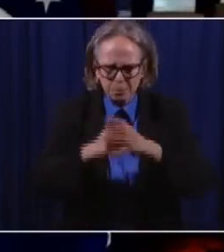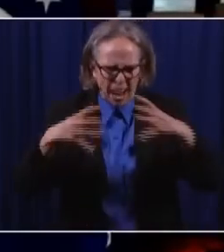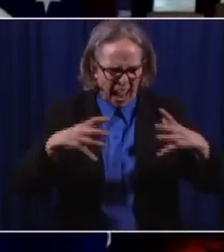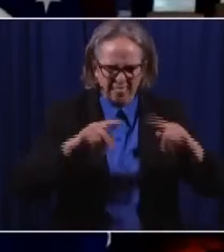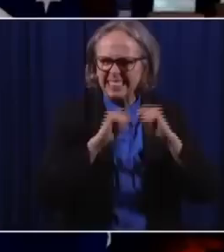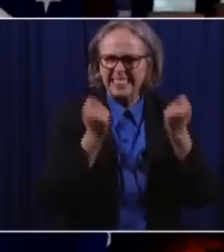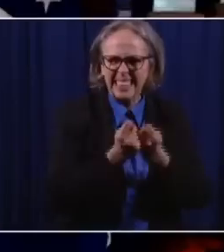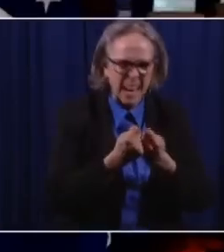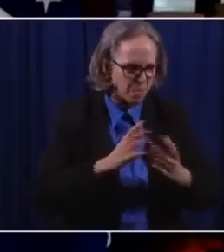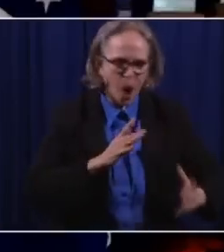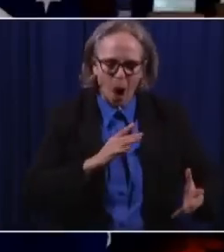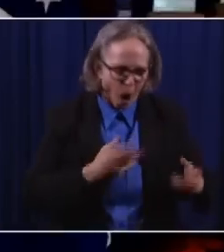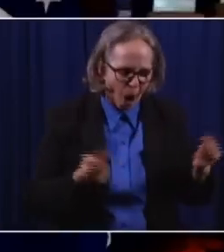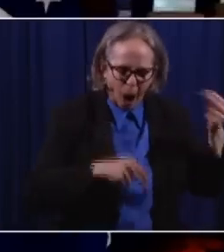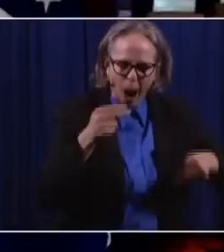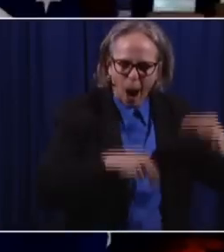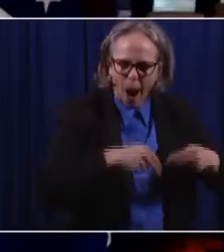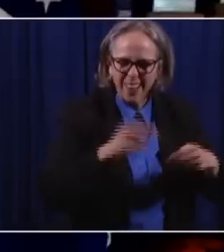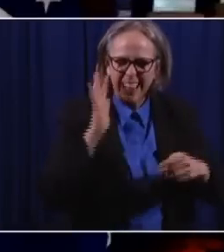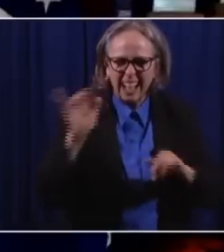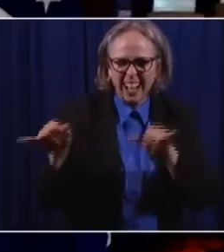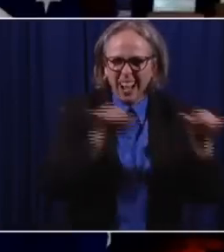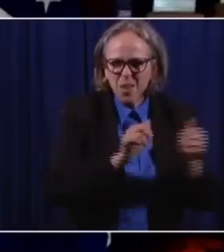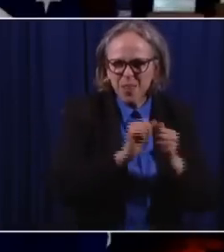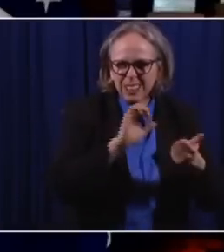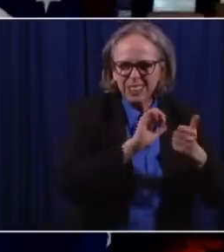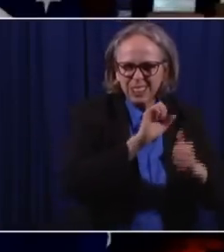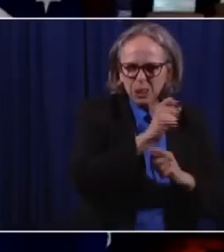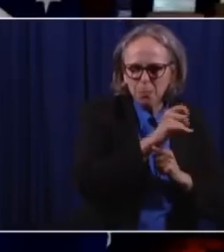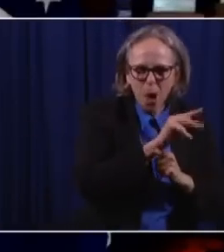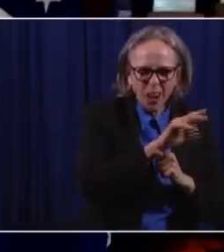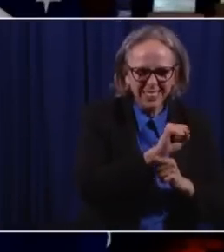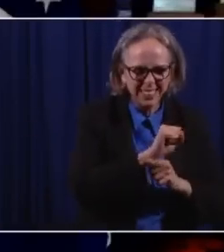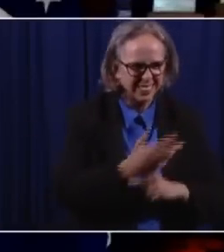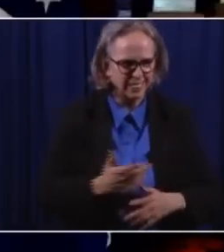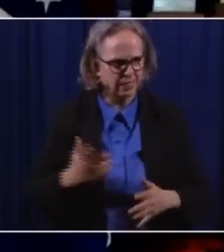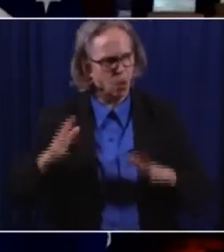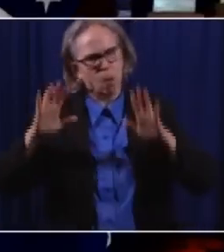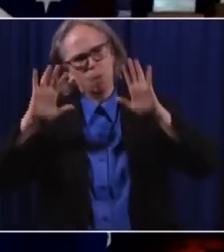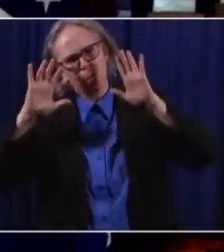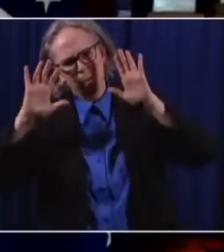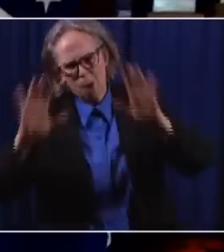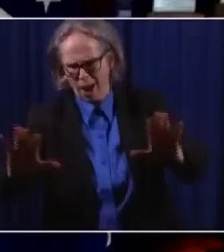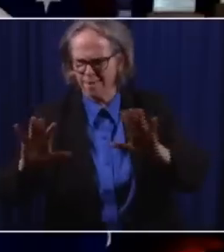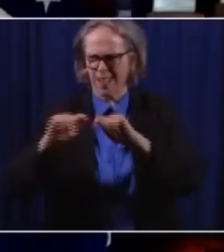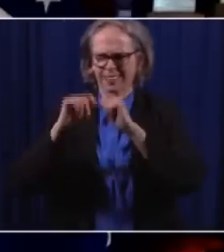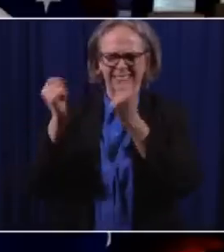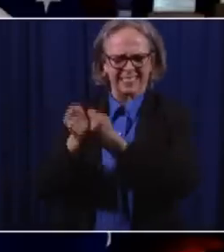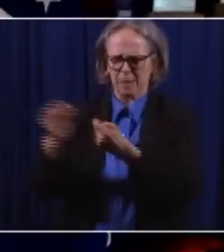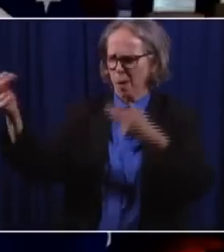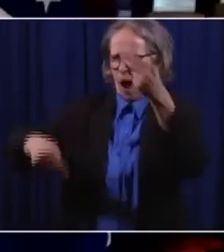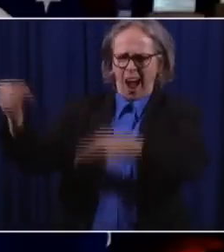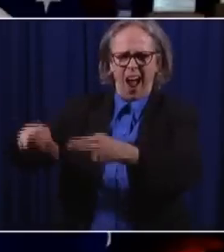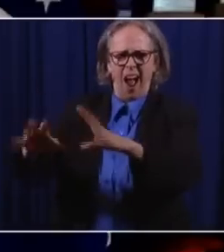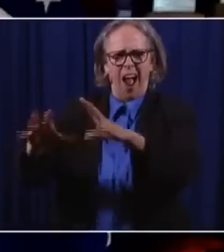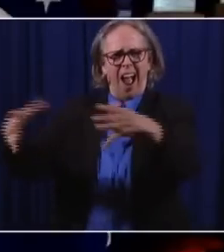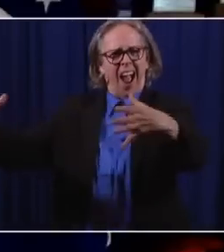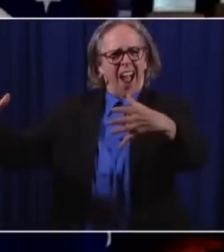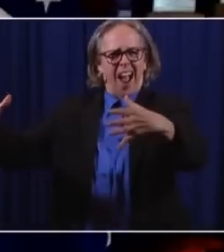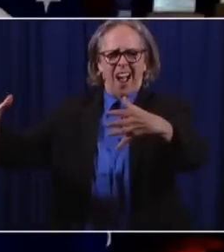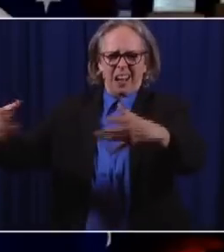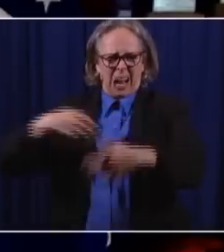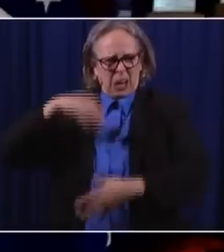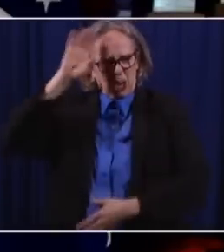with energy, ideas, and the ability to execute on them. And I'm excited. I know that Dr.